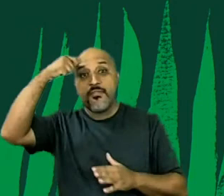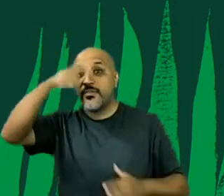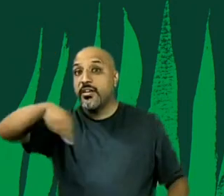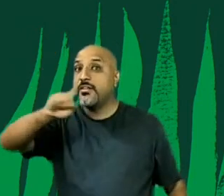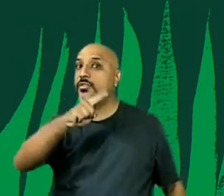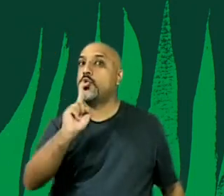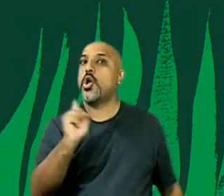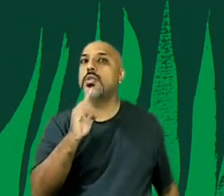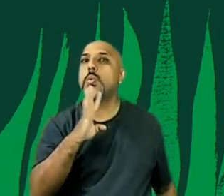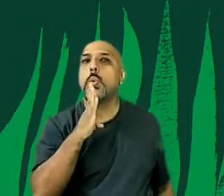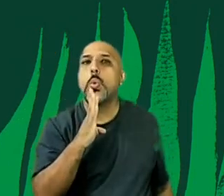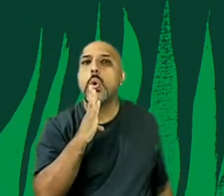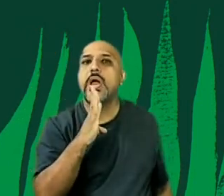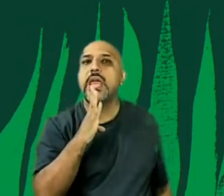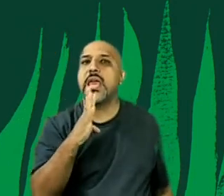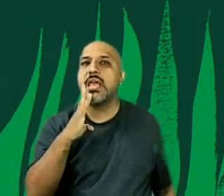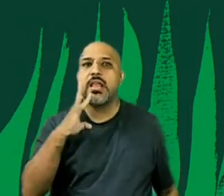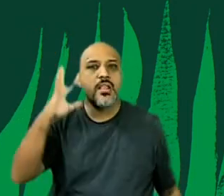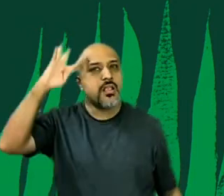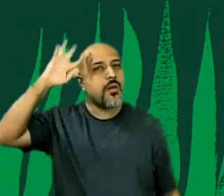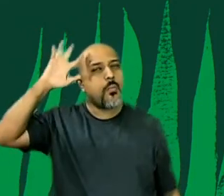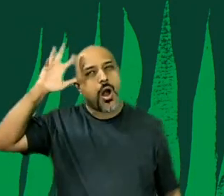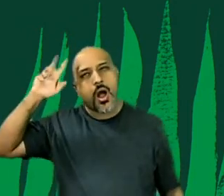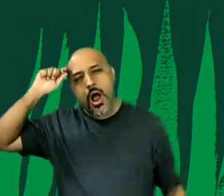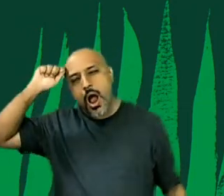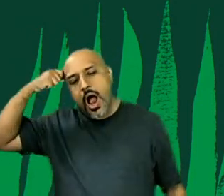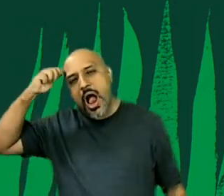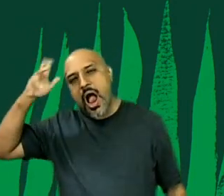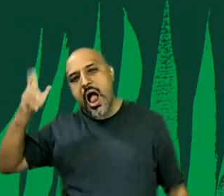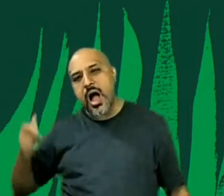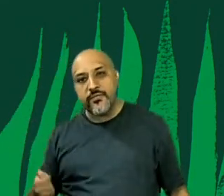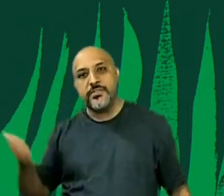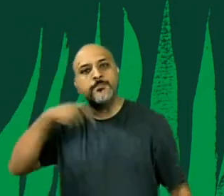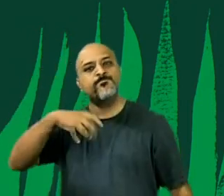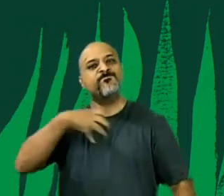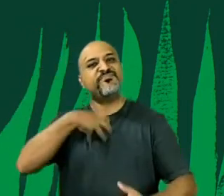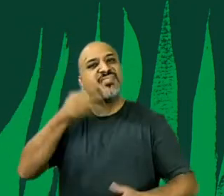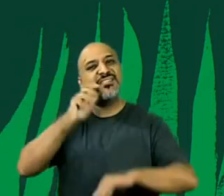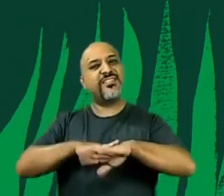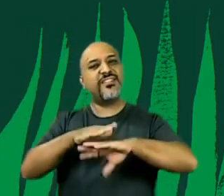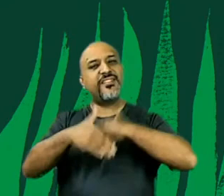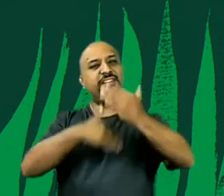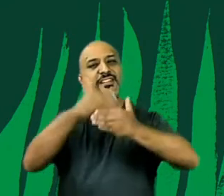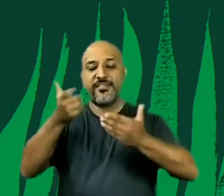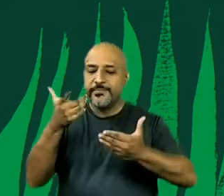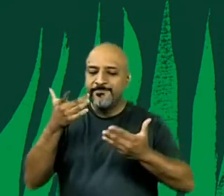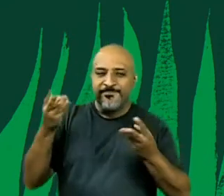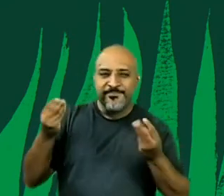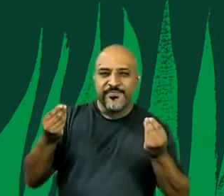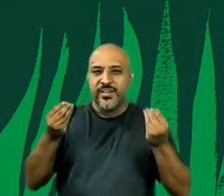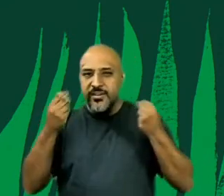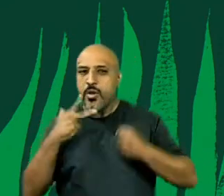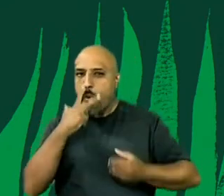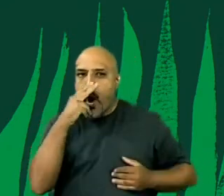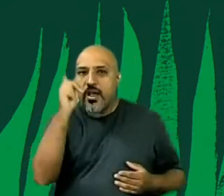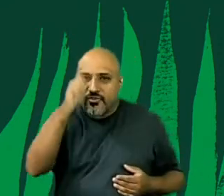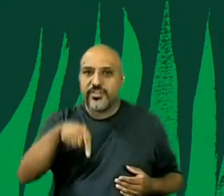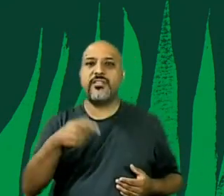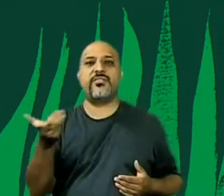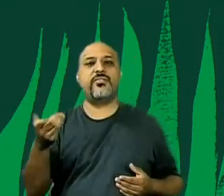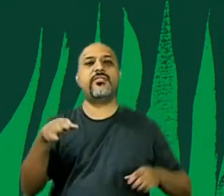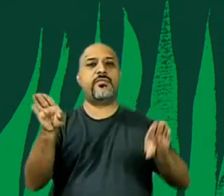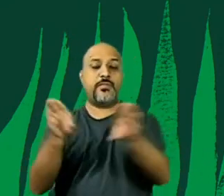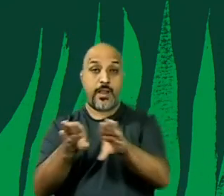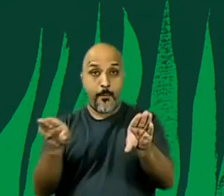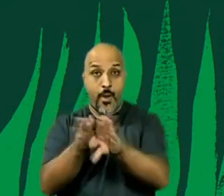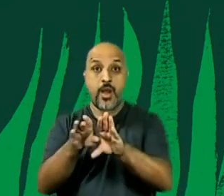know, for an Africa that is transformed into a fiction and also feeds our own fiction. I think that